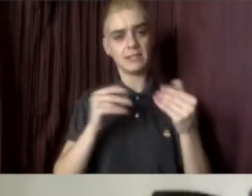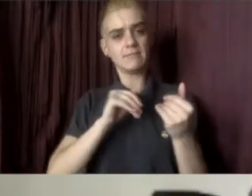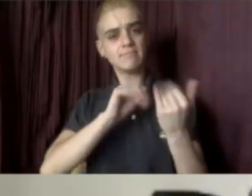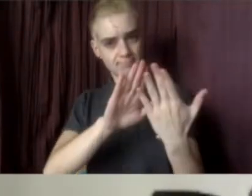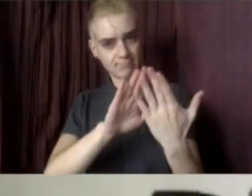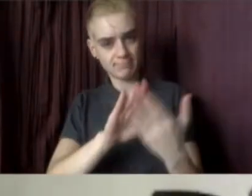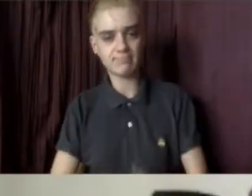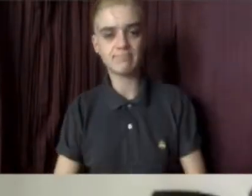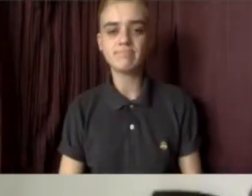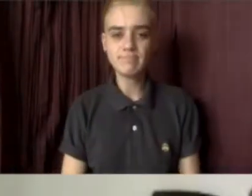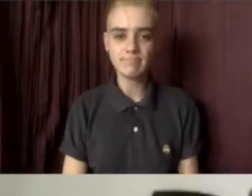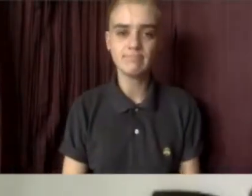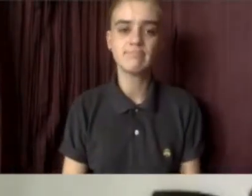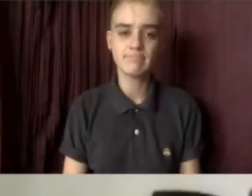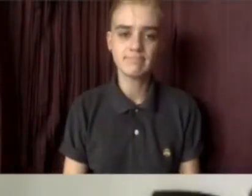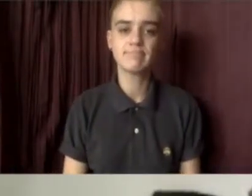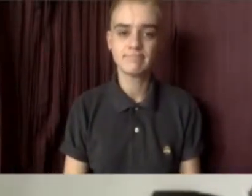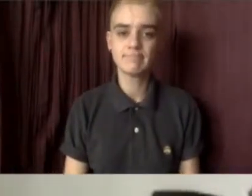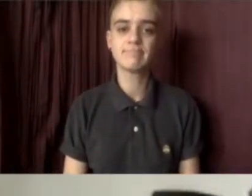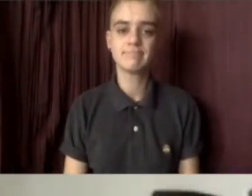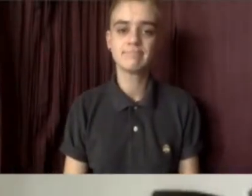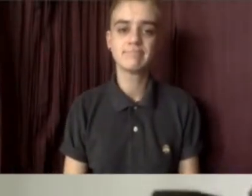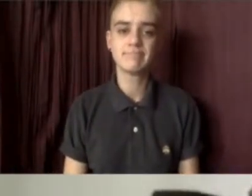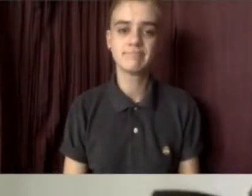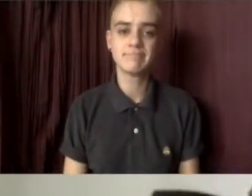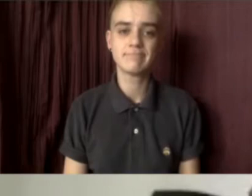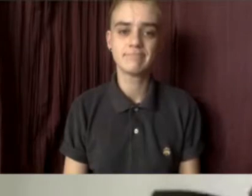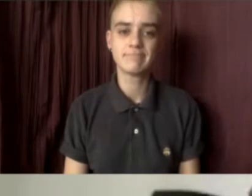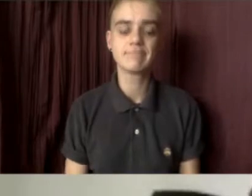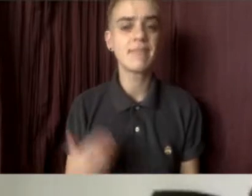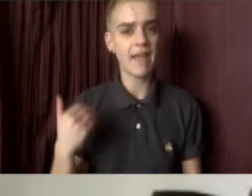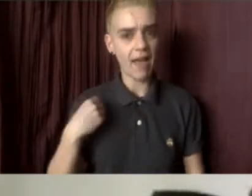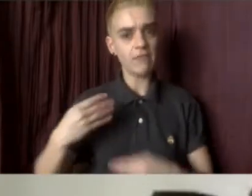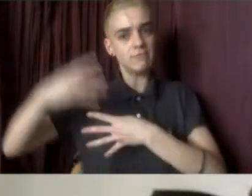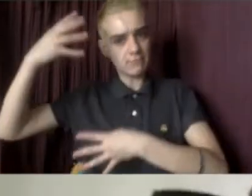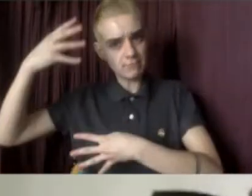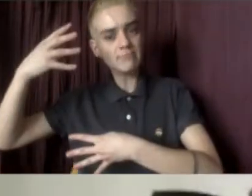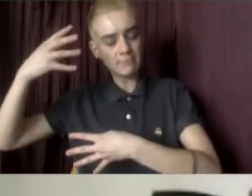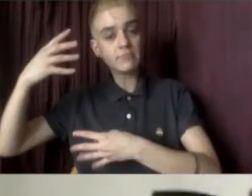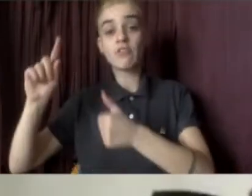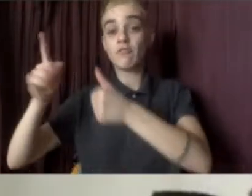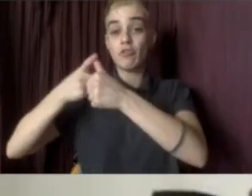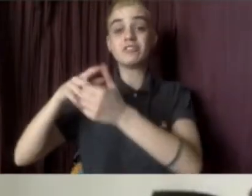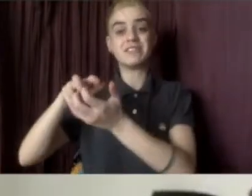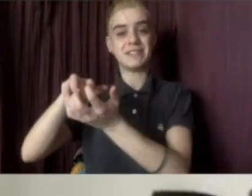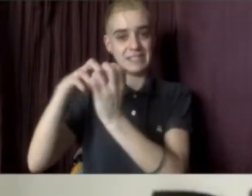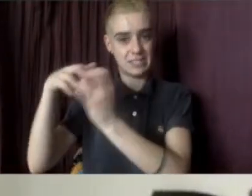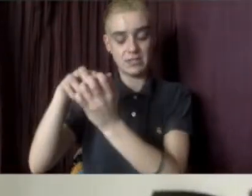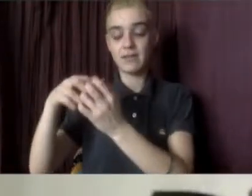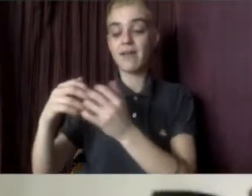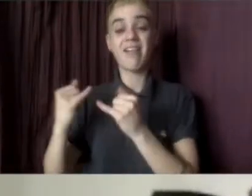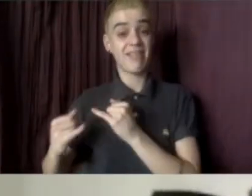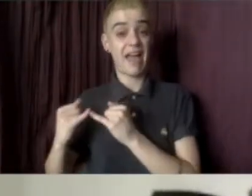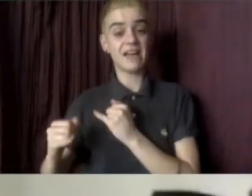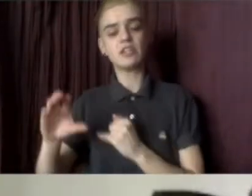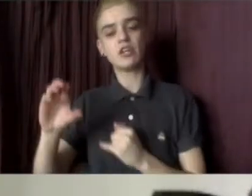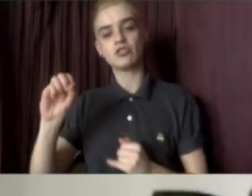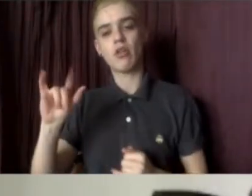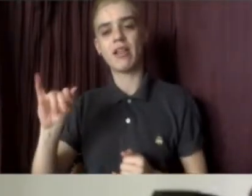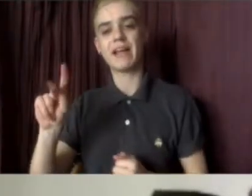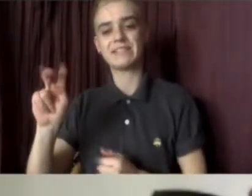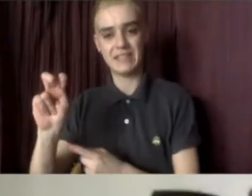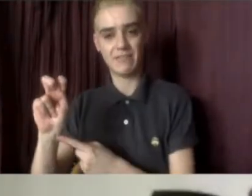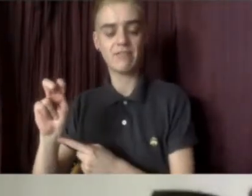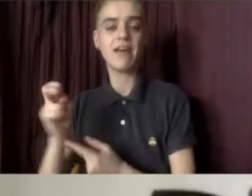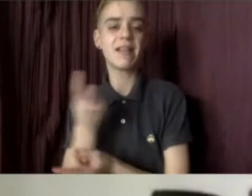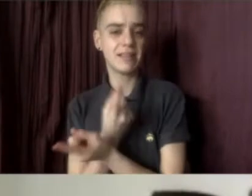this to that group, and it's okay. We don't pit each other's plights against each other. And so that's where we can all help out, especially around